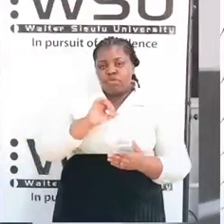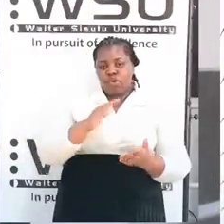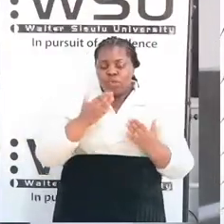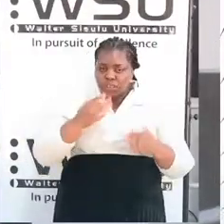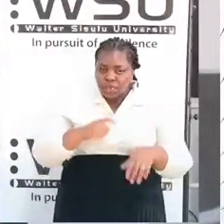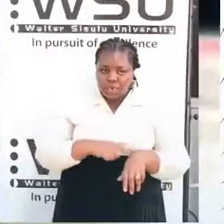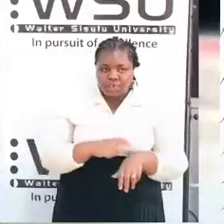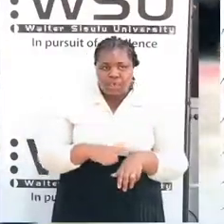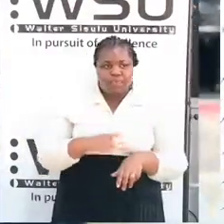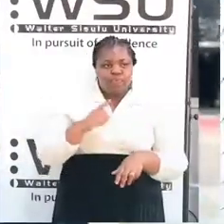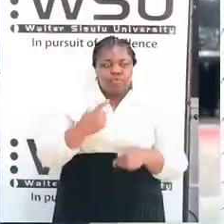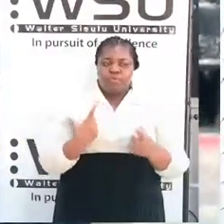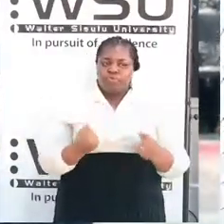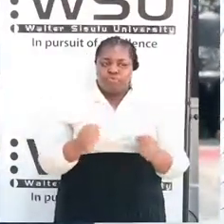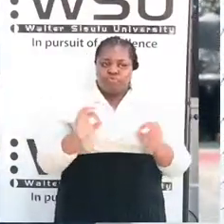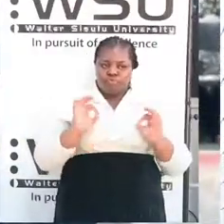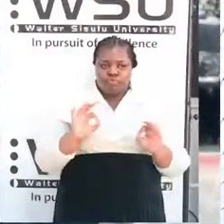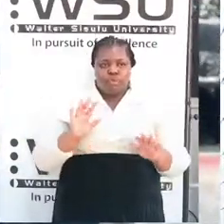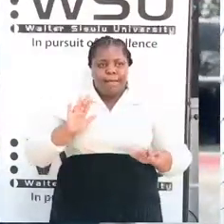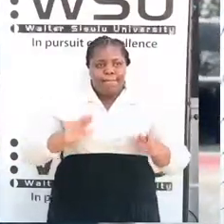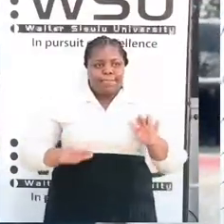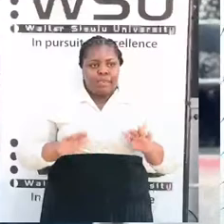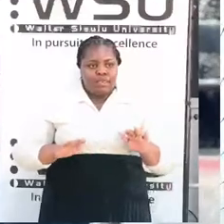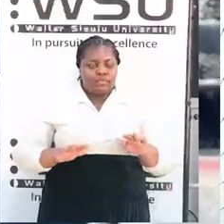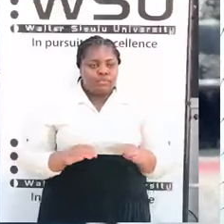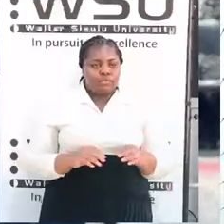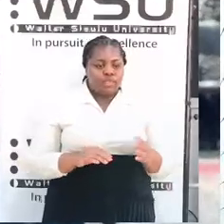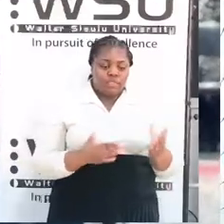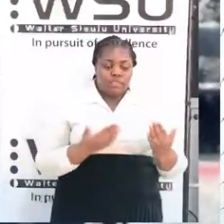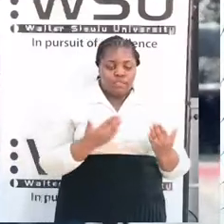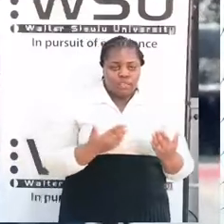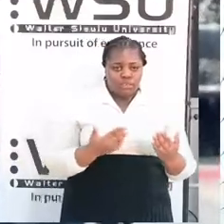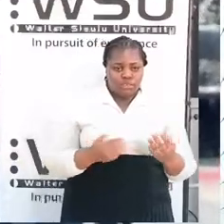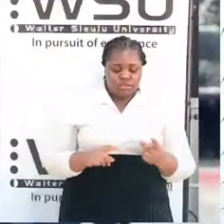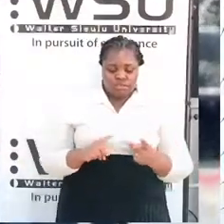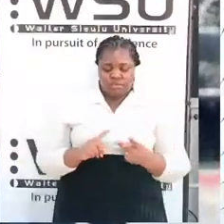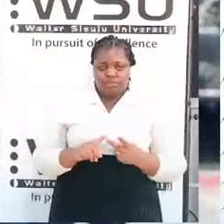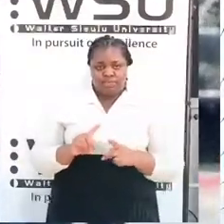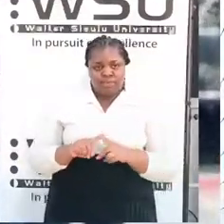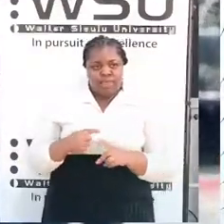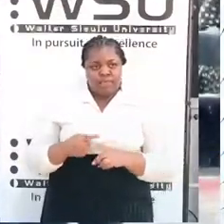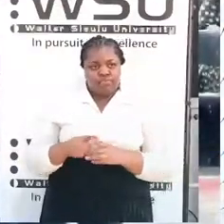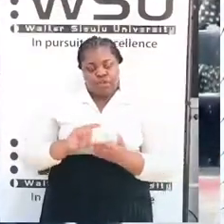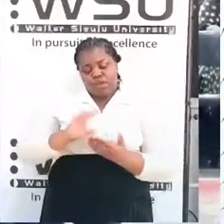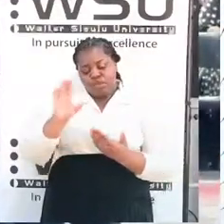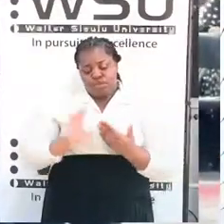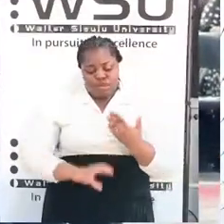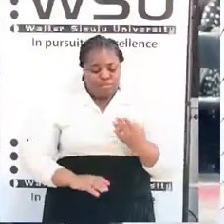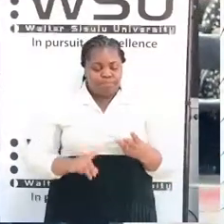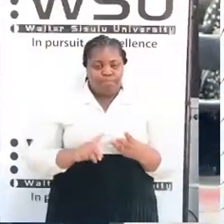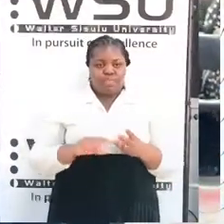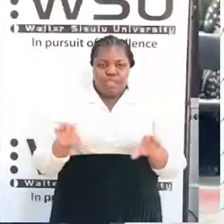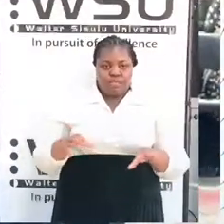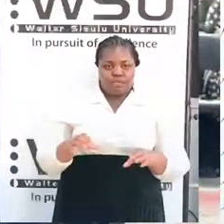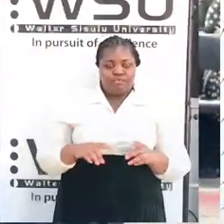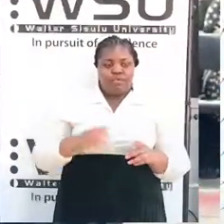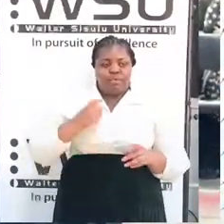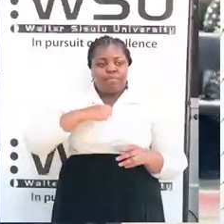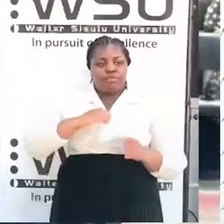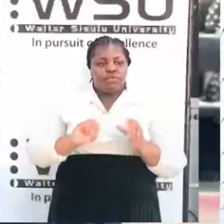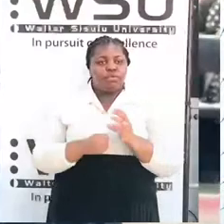you've mastered the art of balancing academics, extracurricular activities, and personal